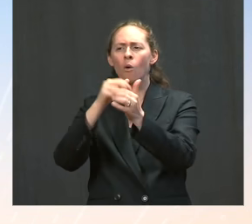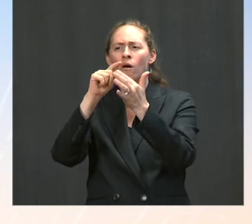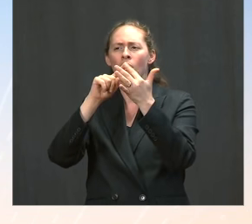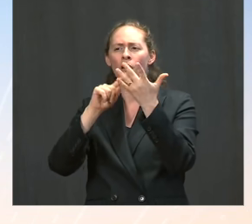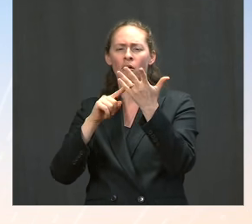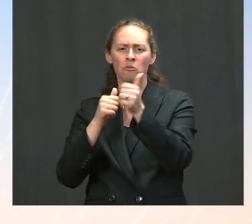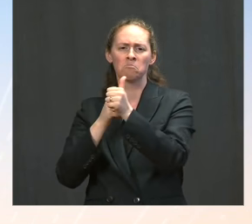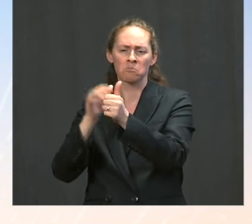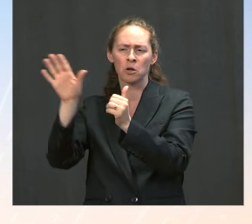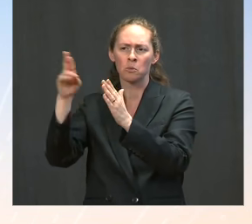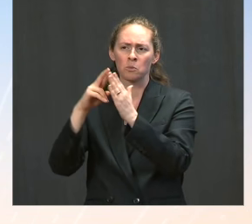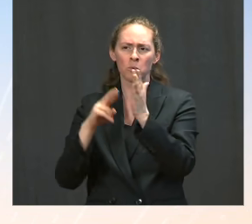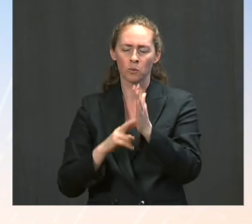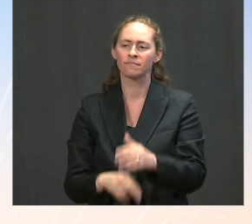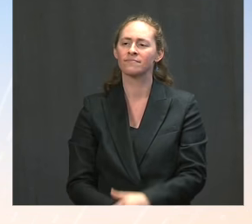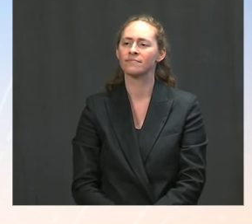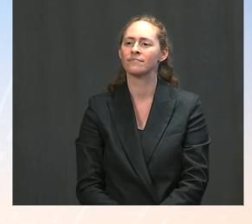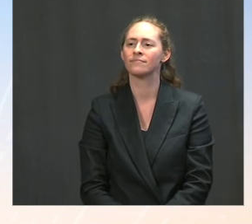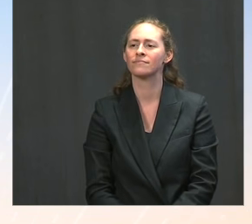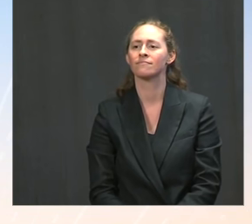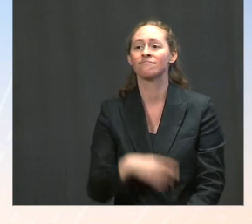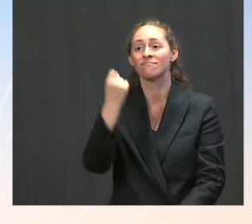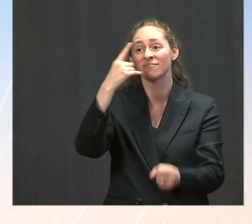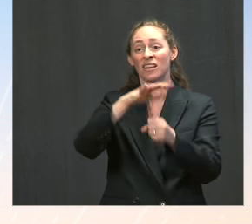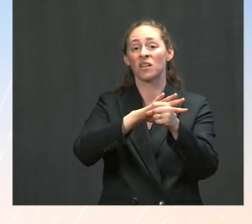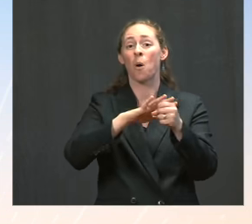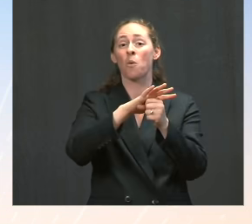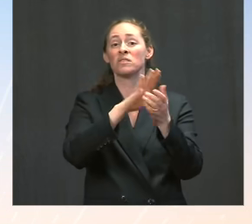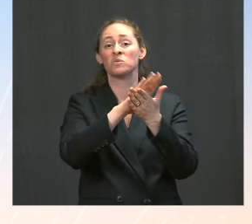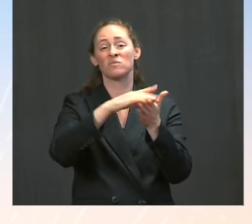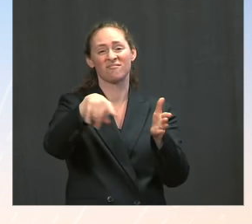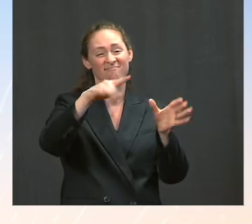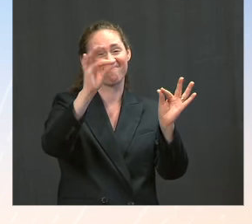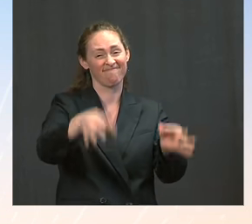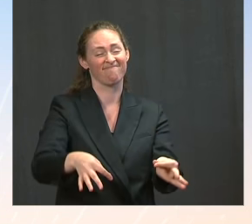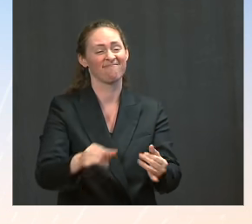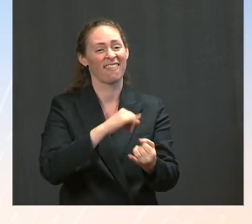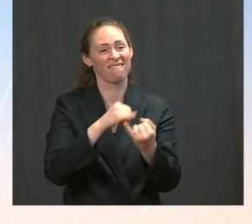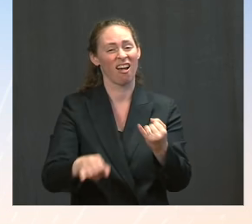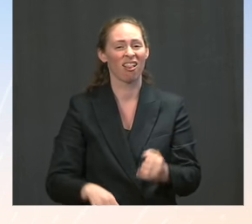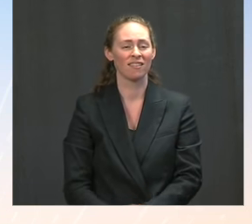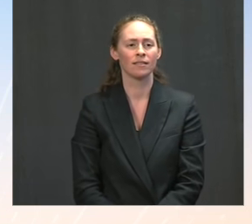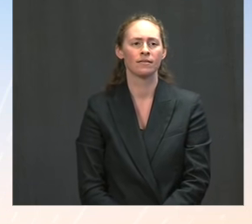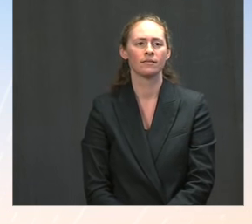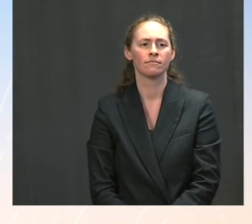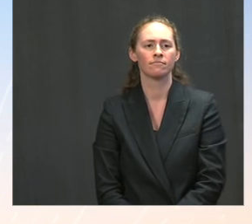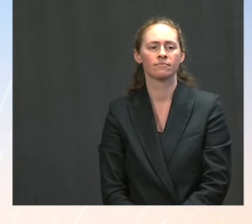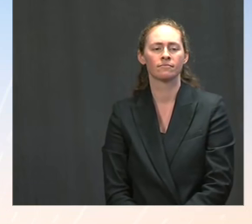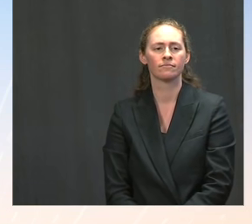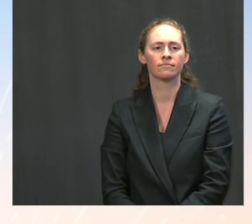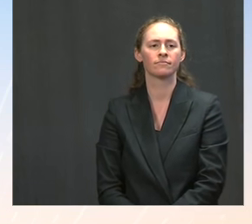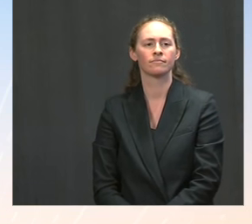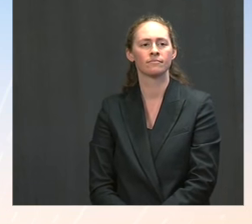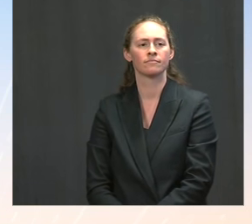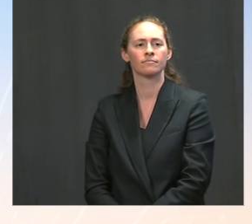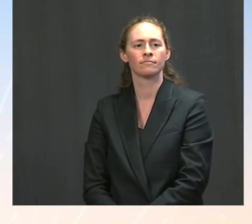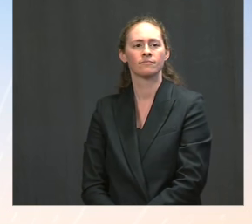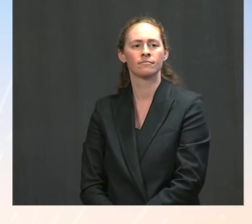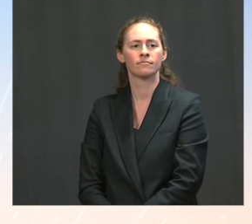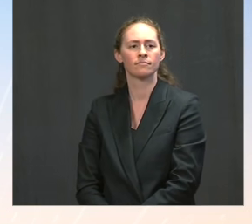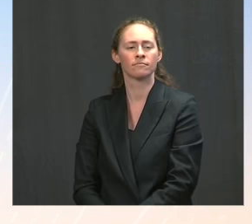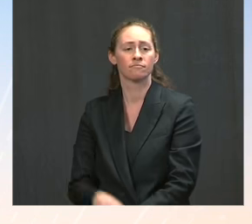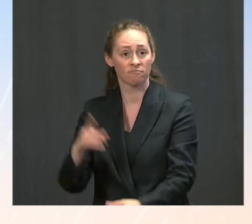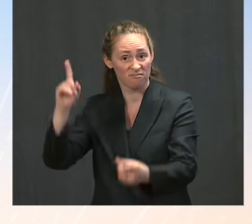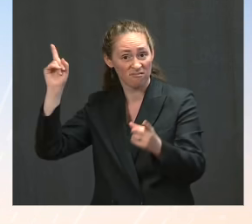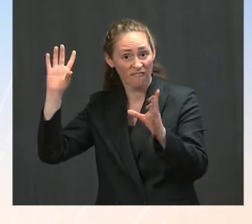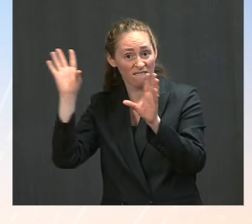by local school districts. Go ahead, Caitlin. Thanks so much. Can you confirm that White House officials are involved in these discussions about whether or not they need to update